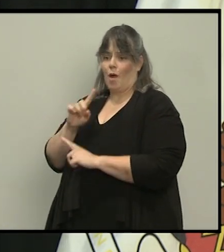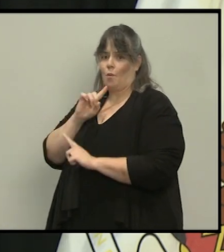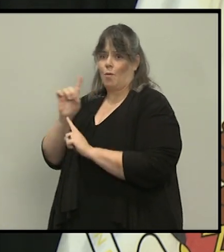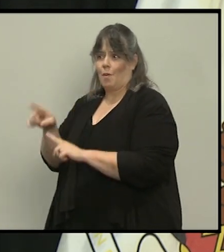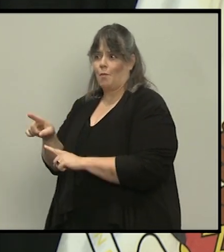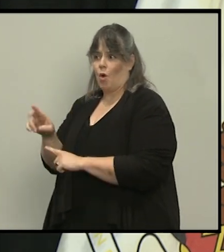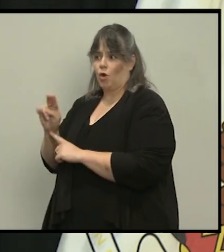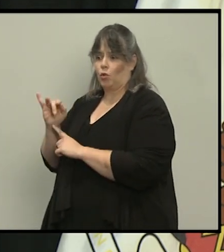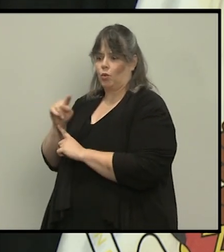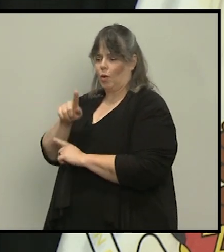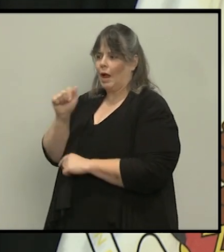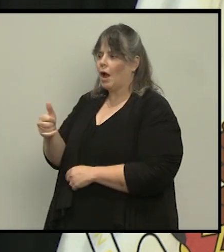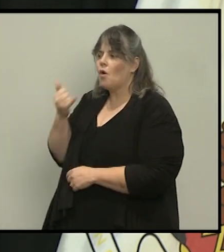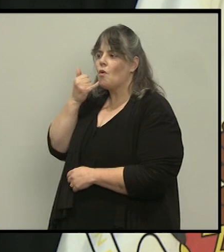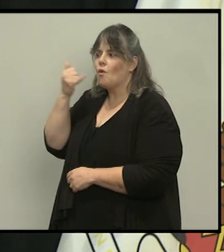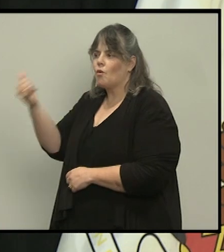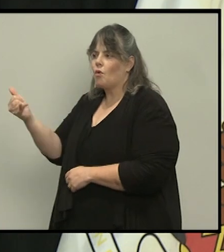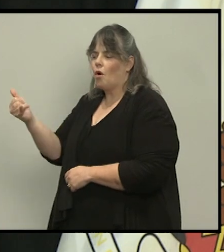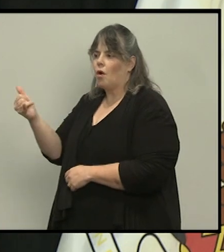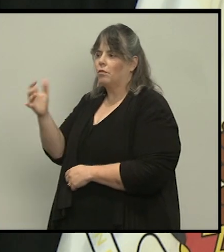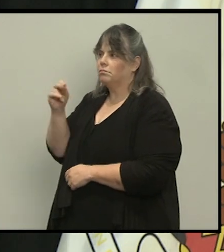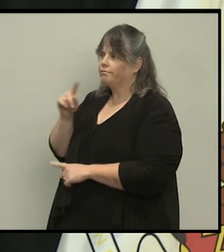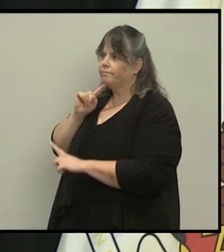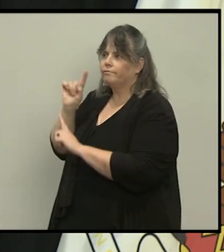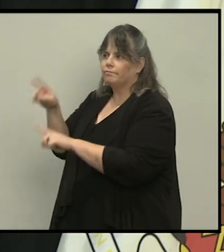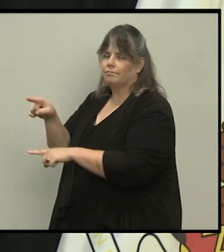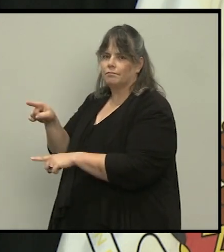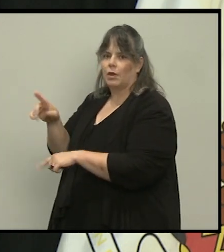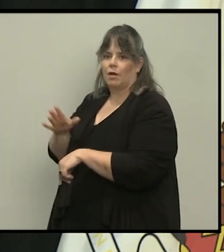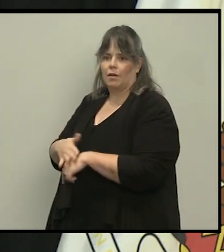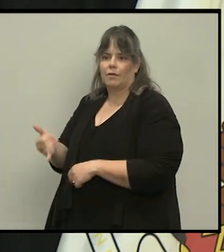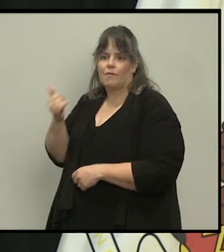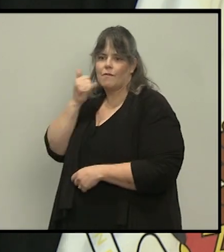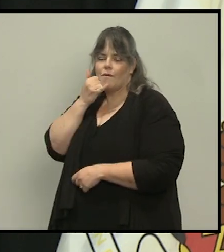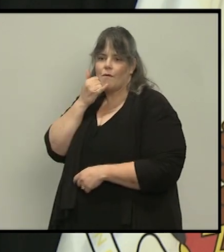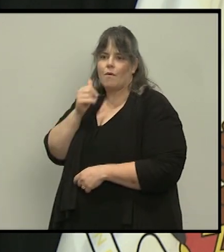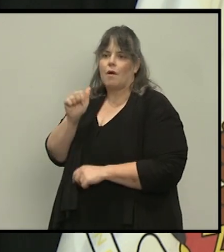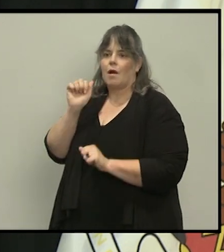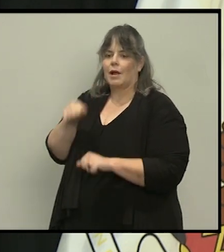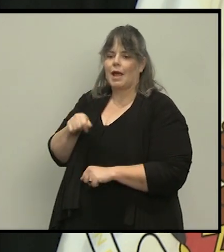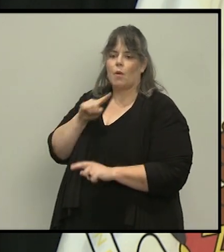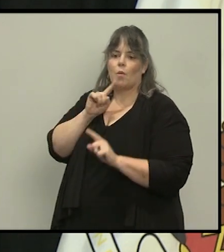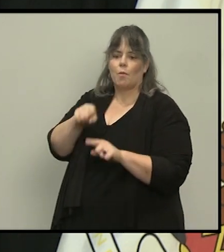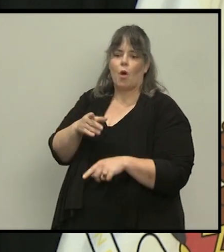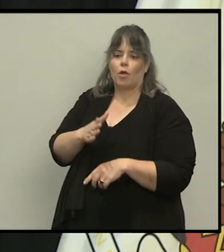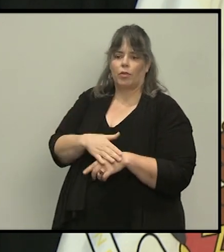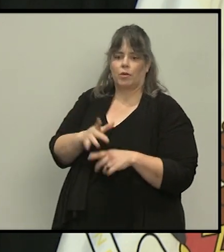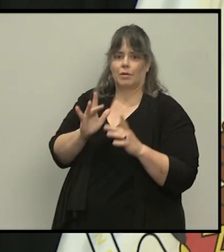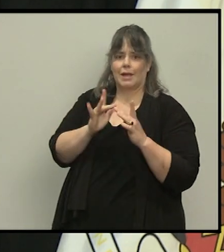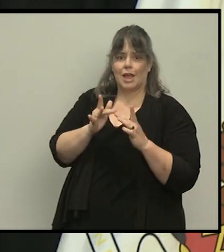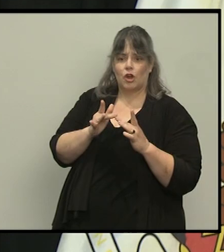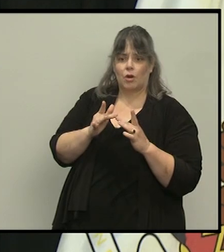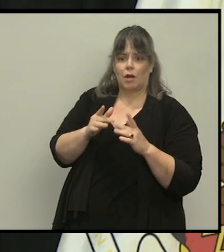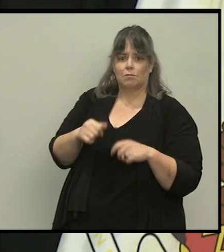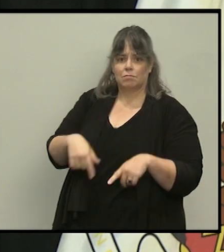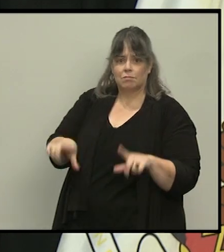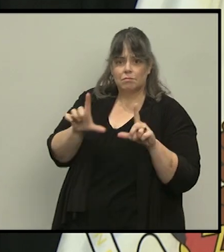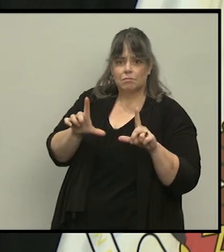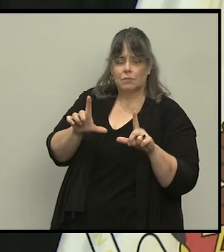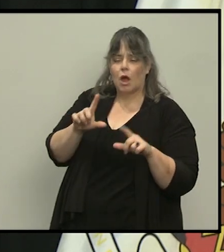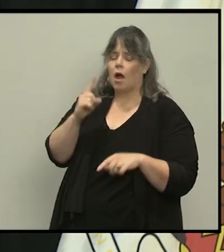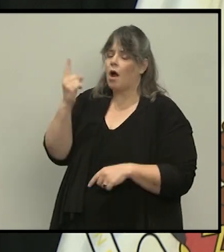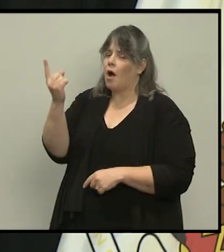place where you can call in these crimes and make them over the phone. You can also report crimes through our website over the internet. Always